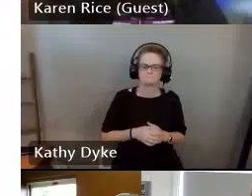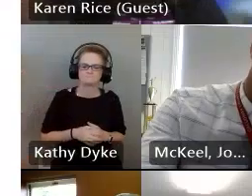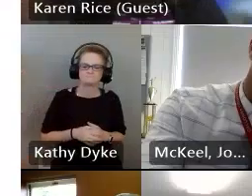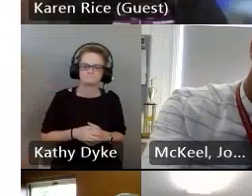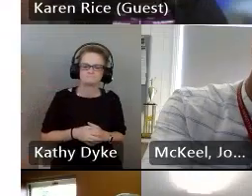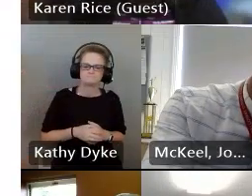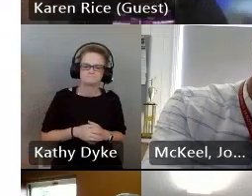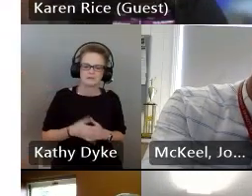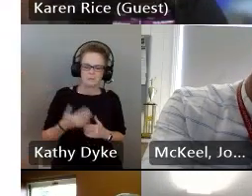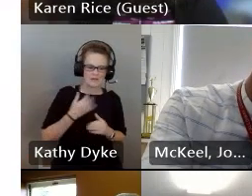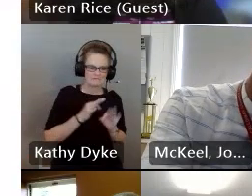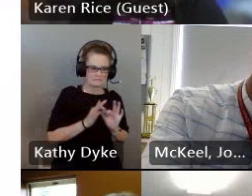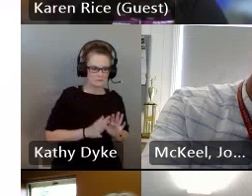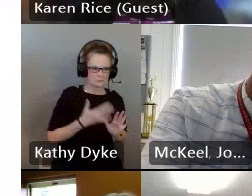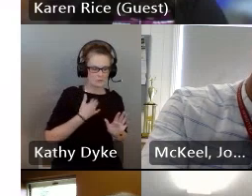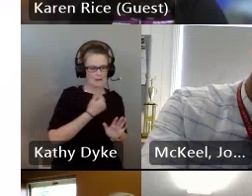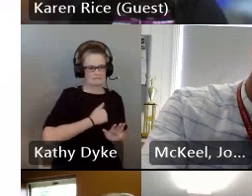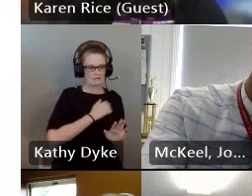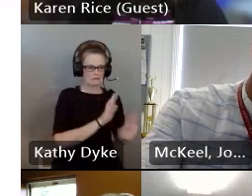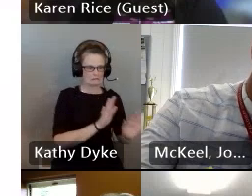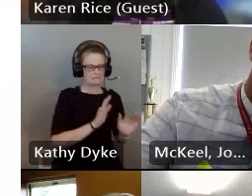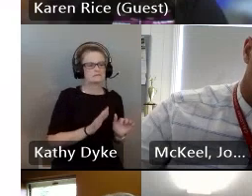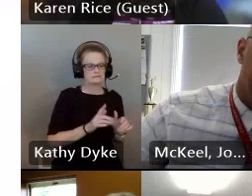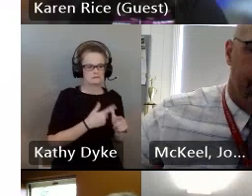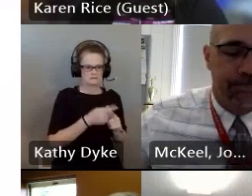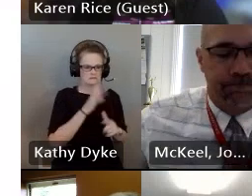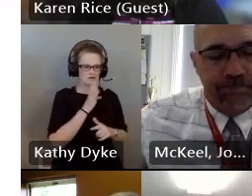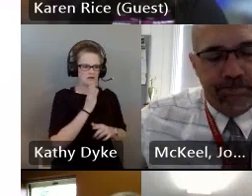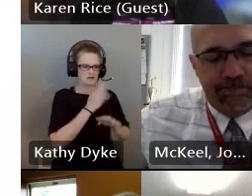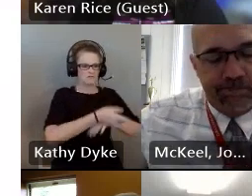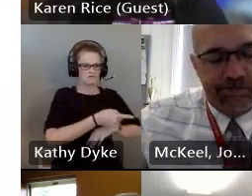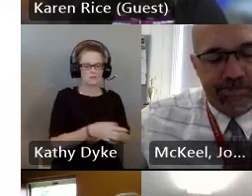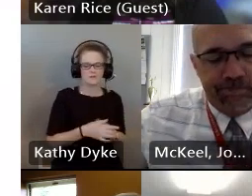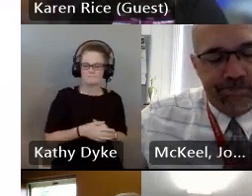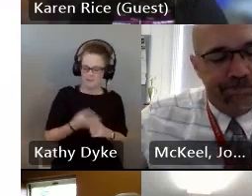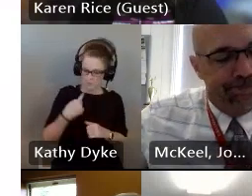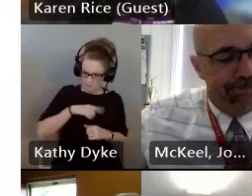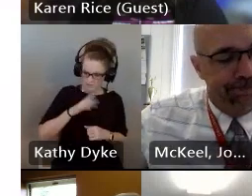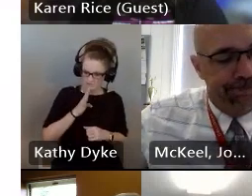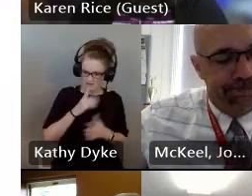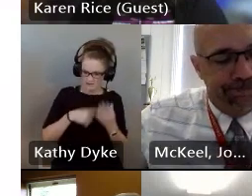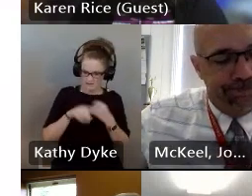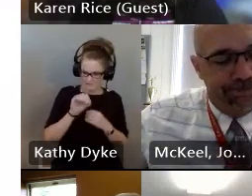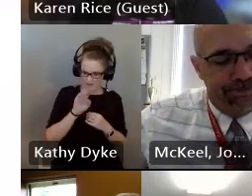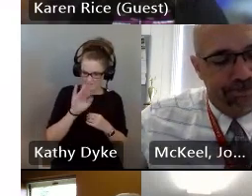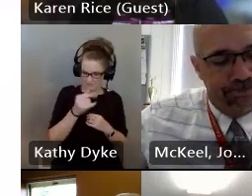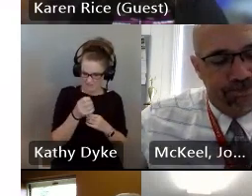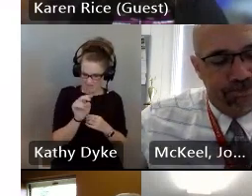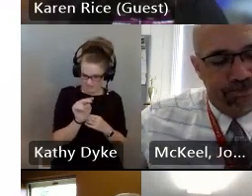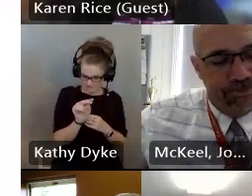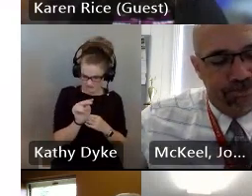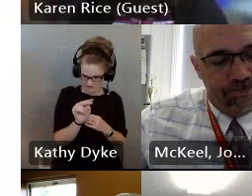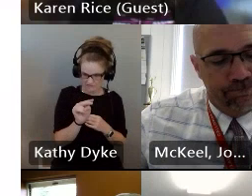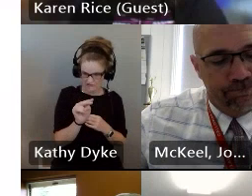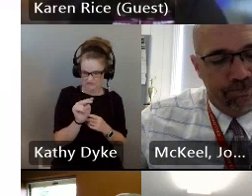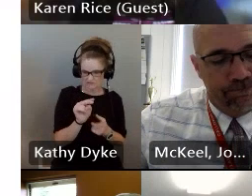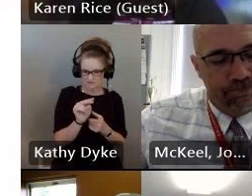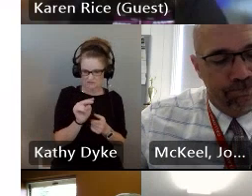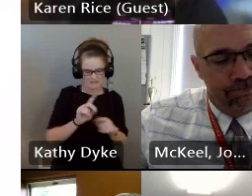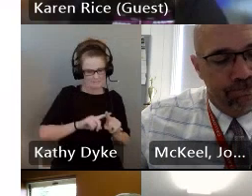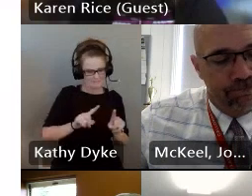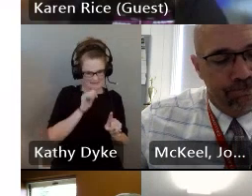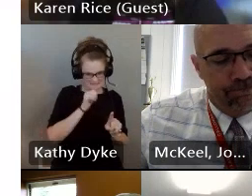because we have an interpreter. We are covering obligation in this coming newsletter in more detail. So I don't mean to